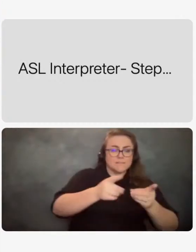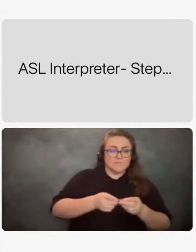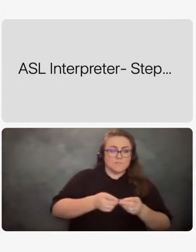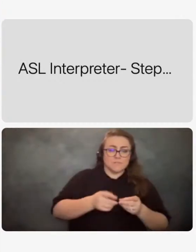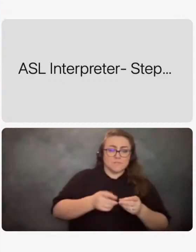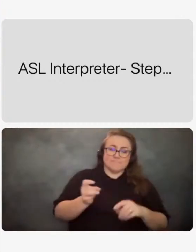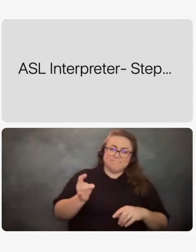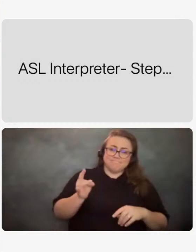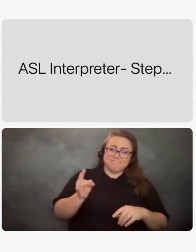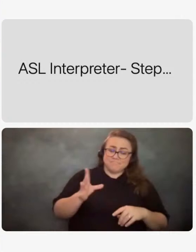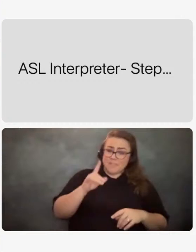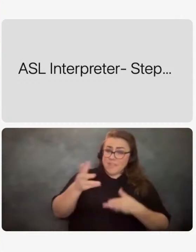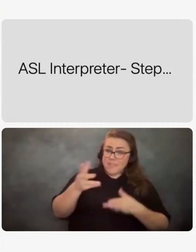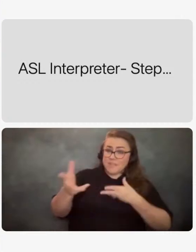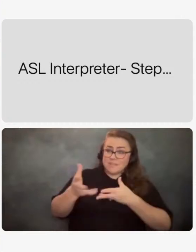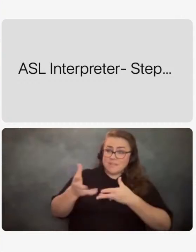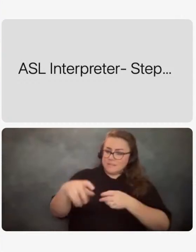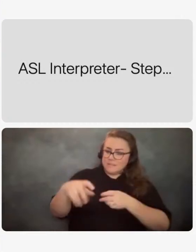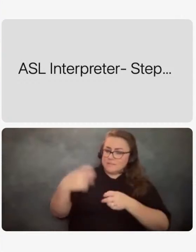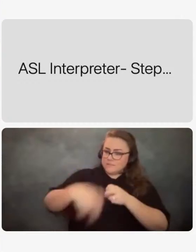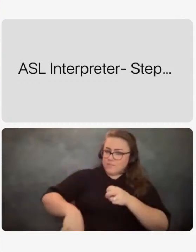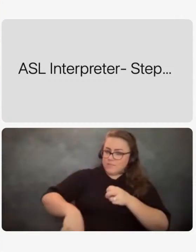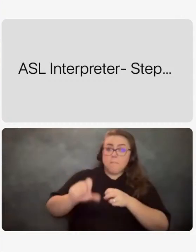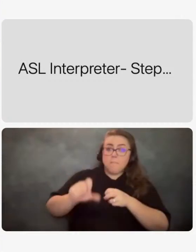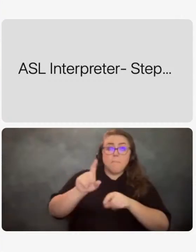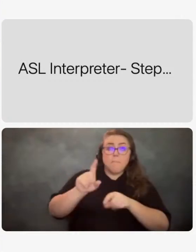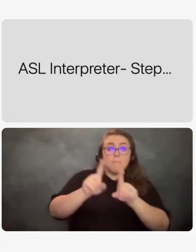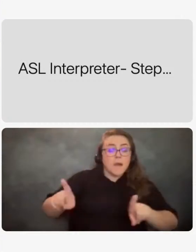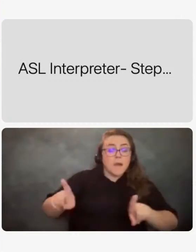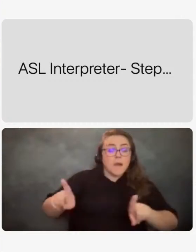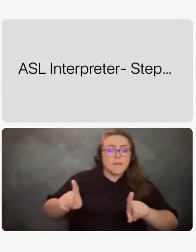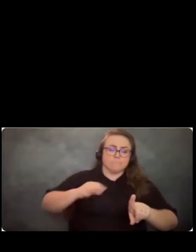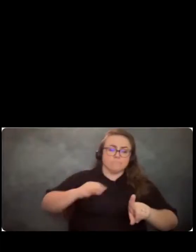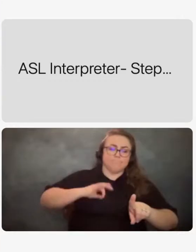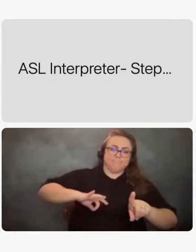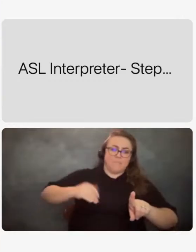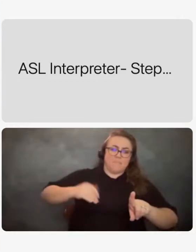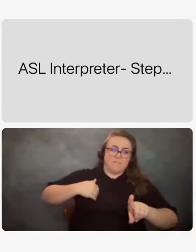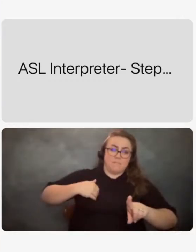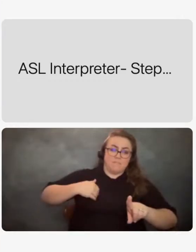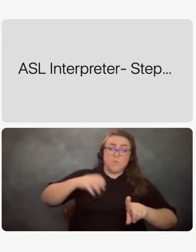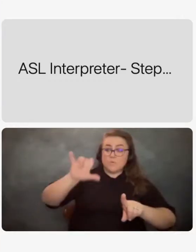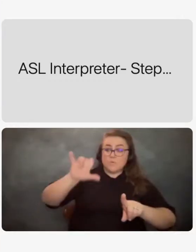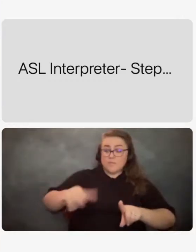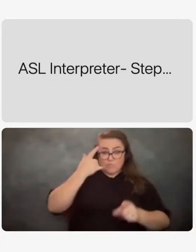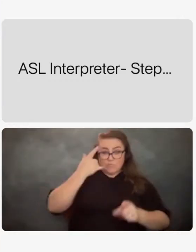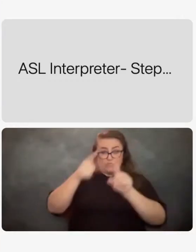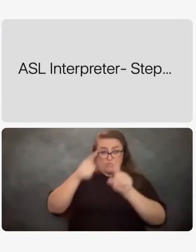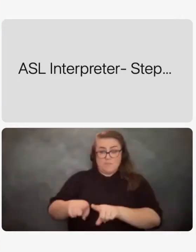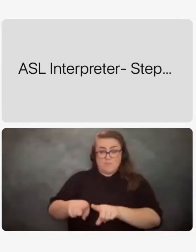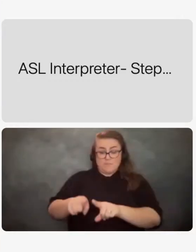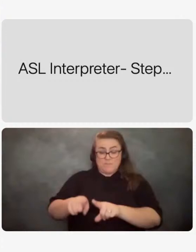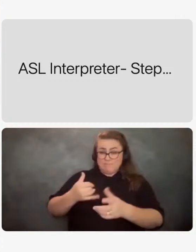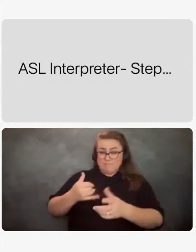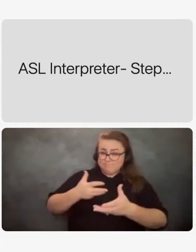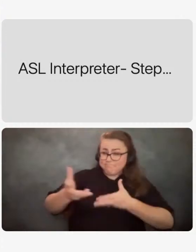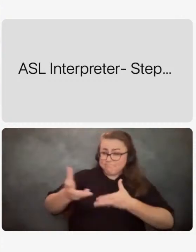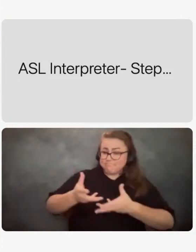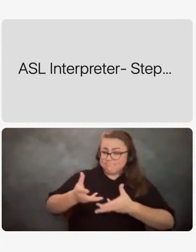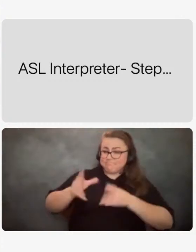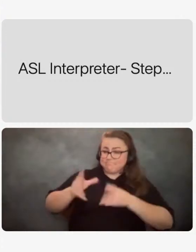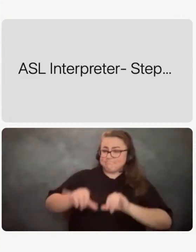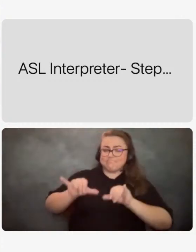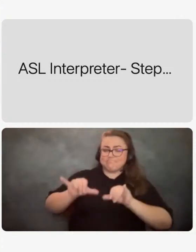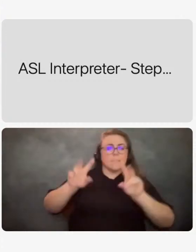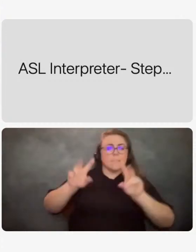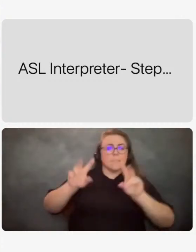that is what resulted in the agreement that you're considering tonight, which is an exchange agreement to exchange